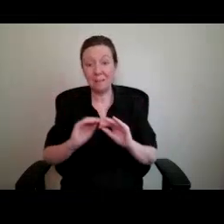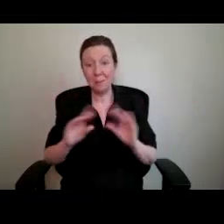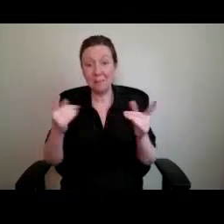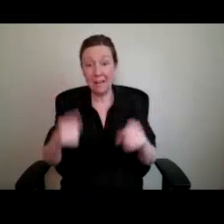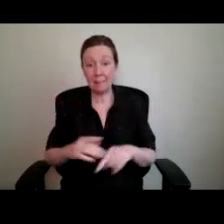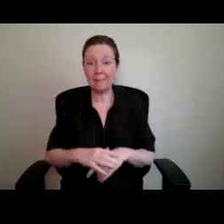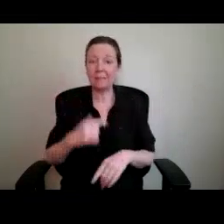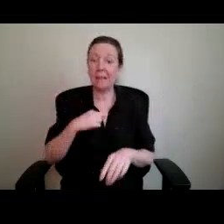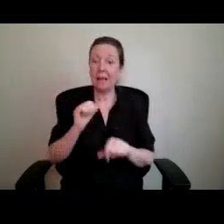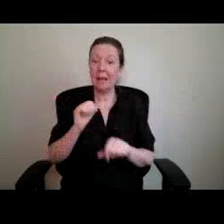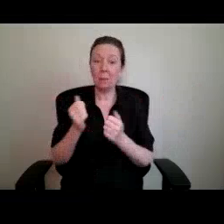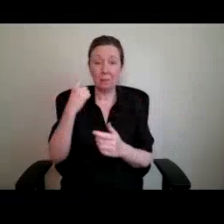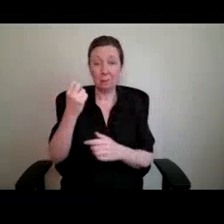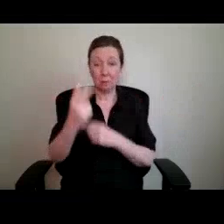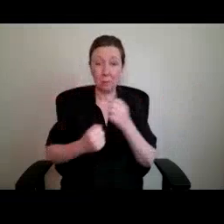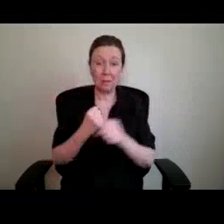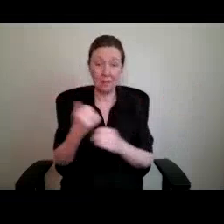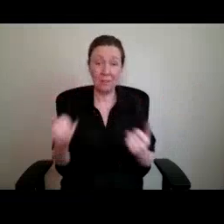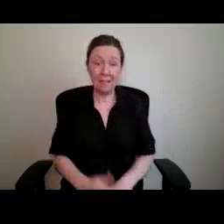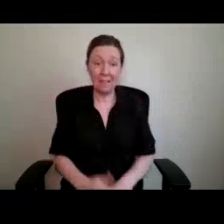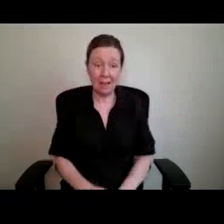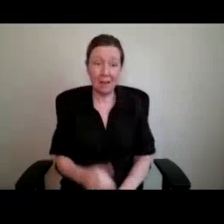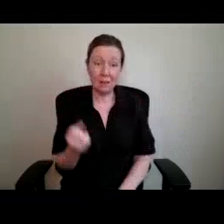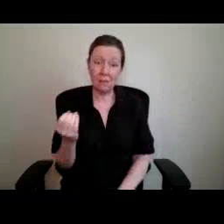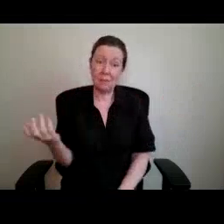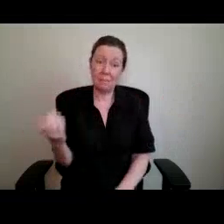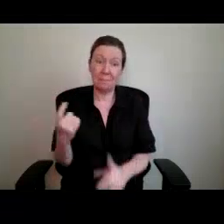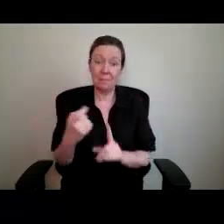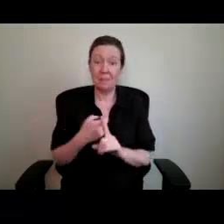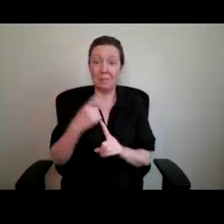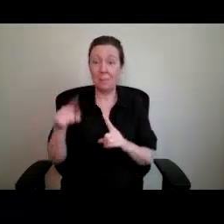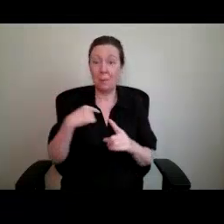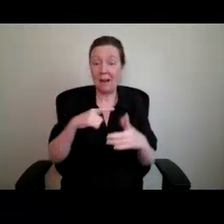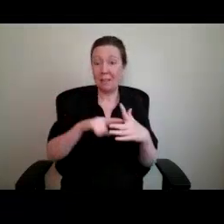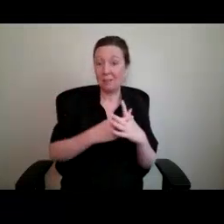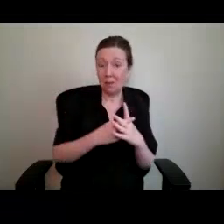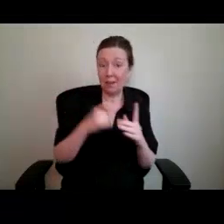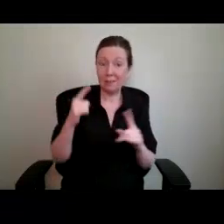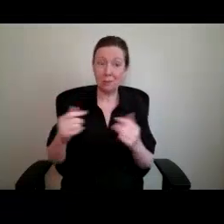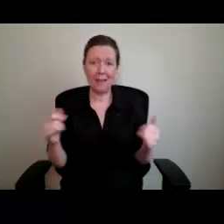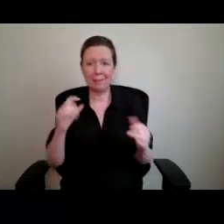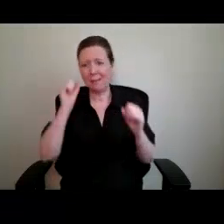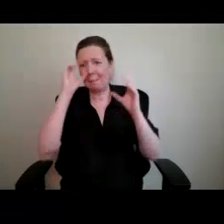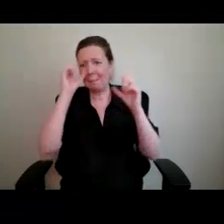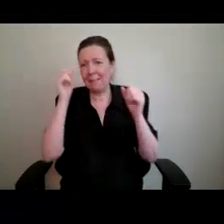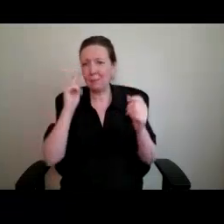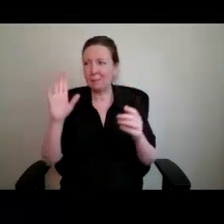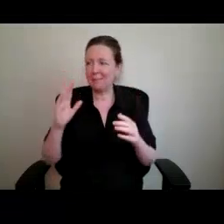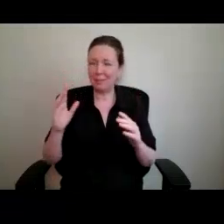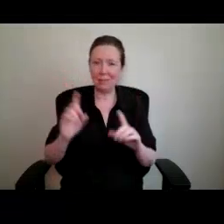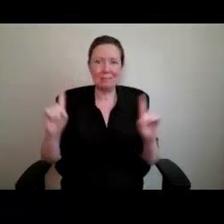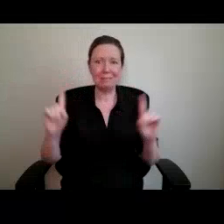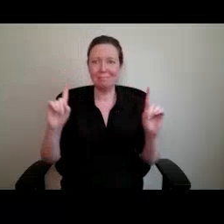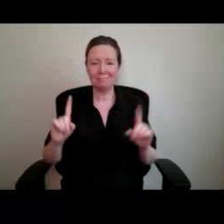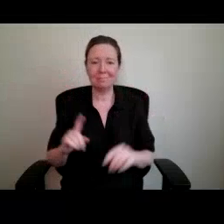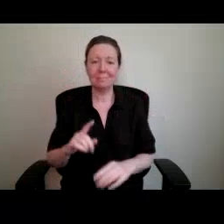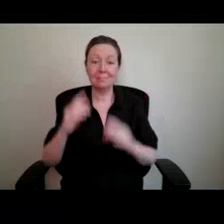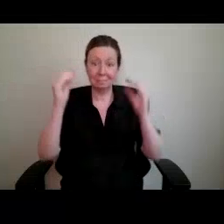for going on 12 years. So from when I started and now, it's just amazing to see that difference. Teachers helped